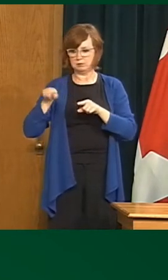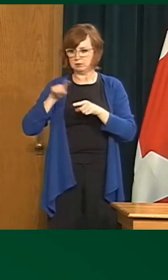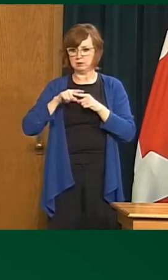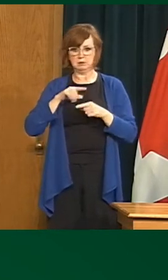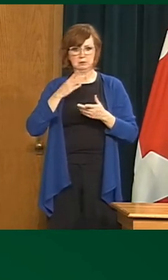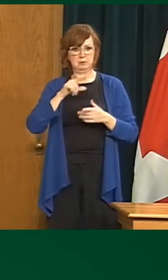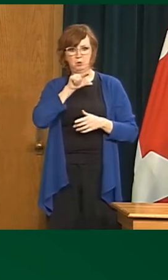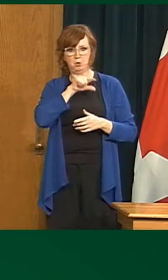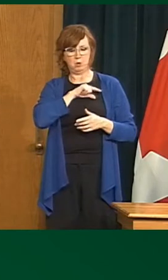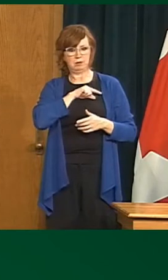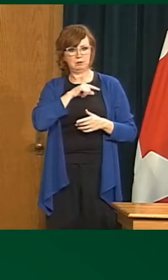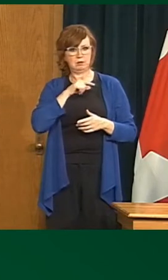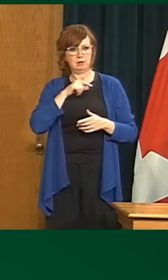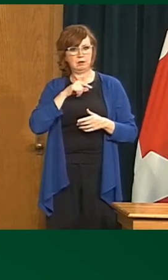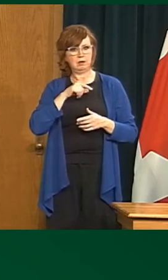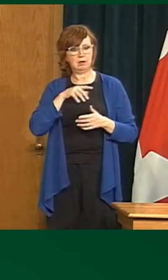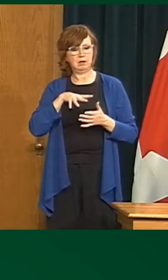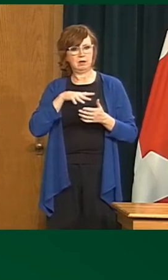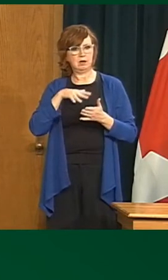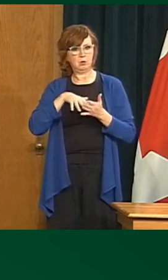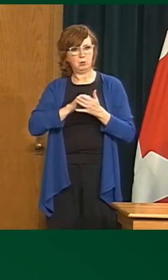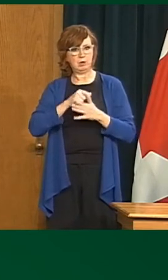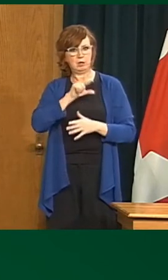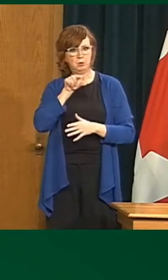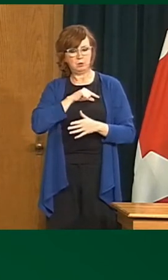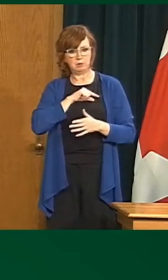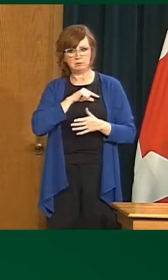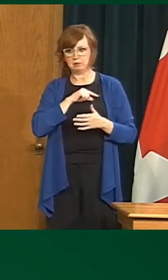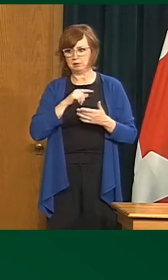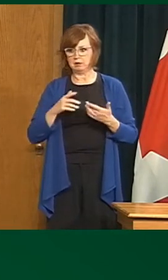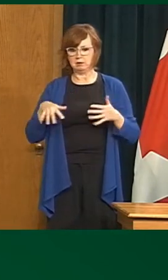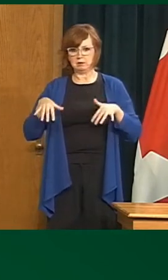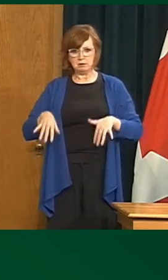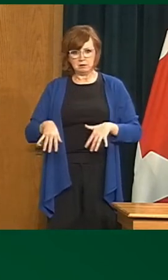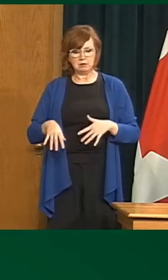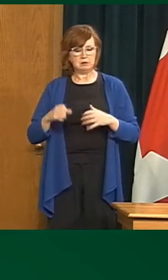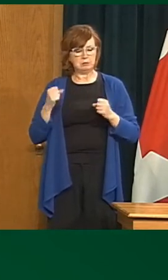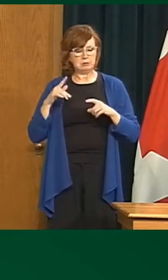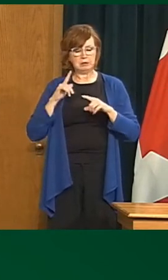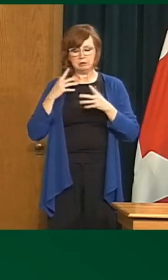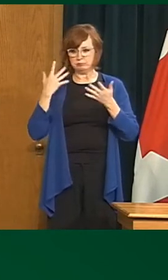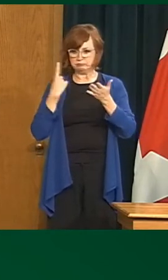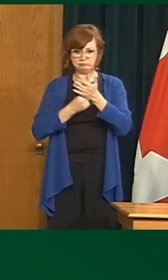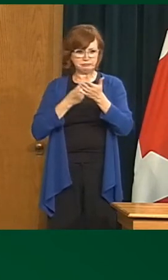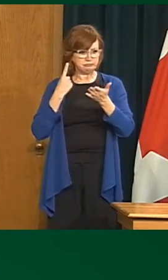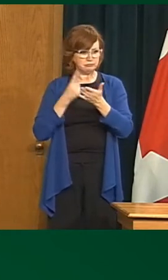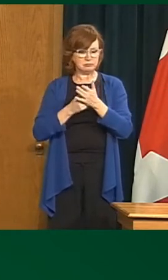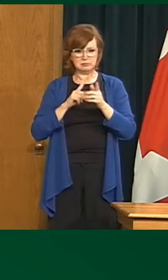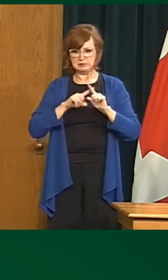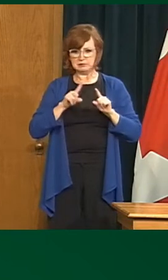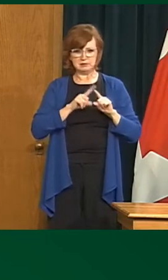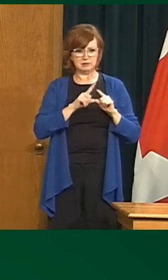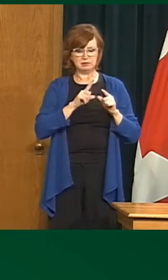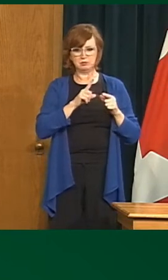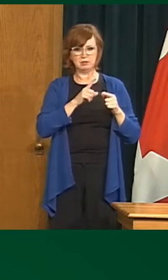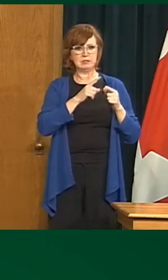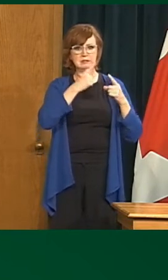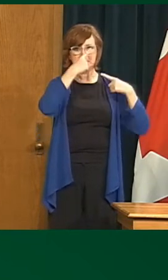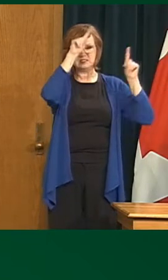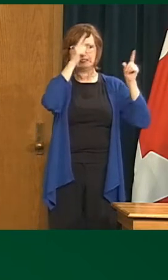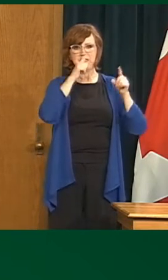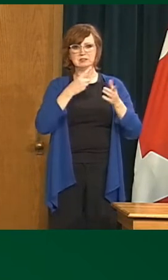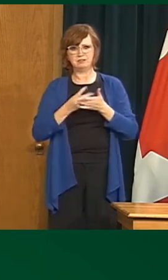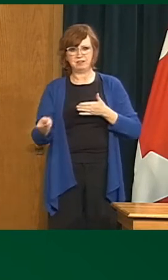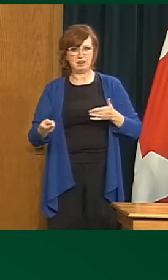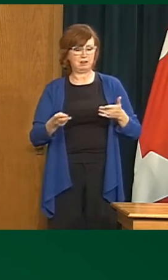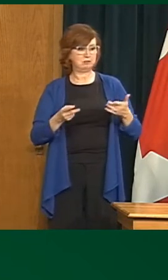either domestically produced or even that has been shipped in. There's been discussions around different treatments, for example, worldwide,